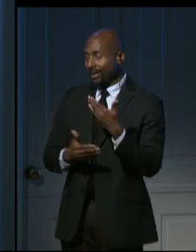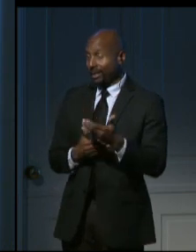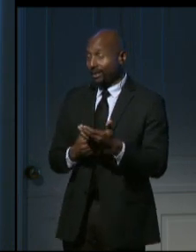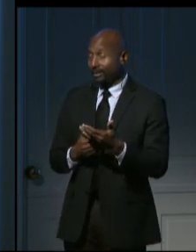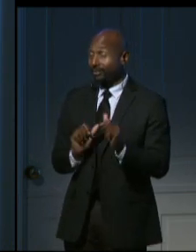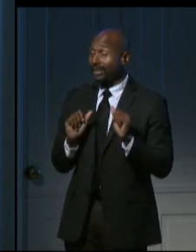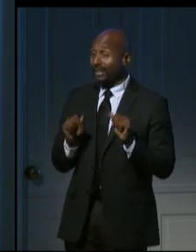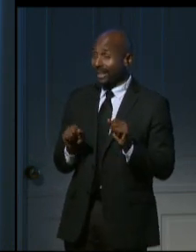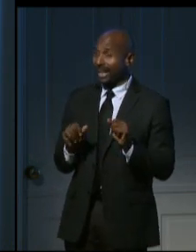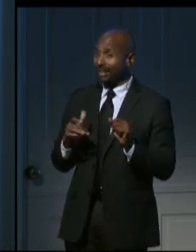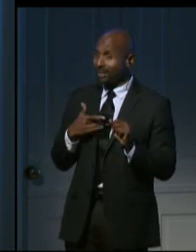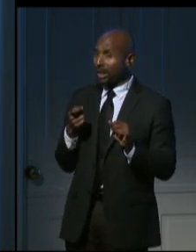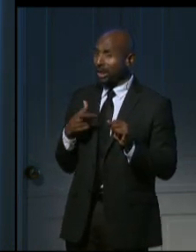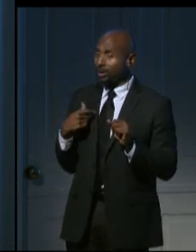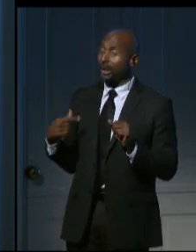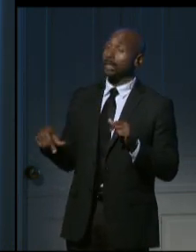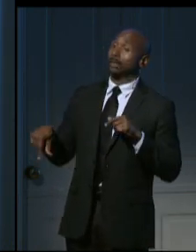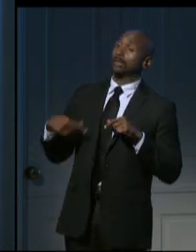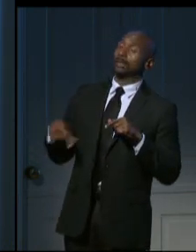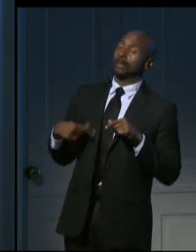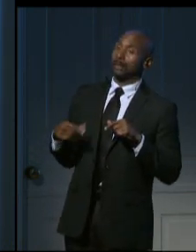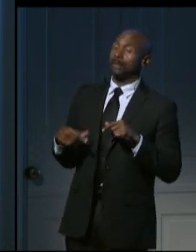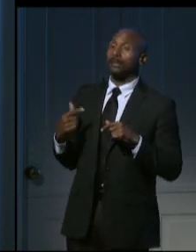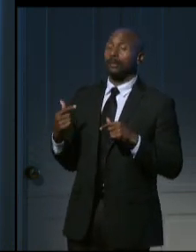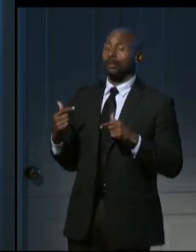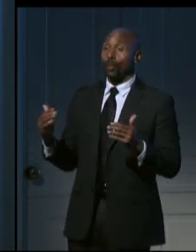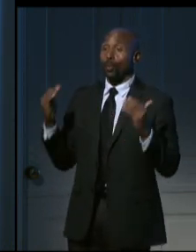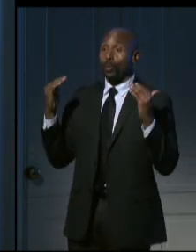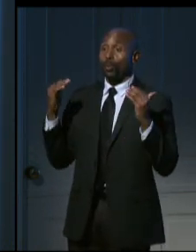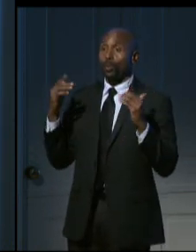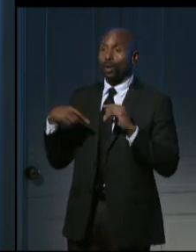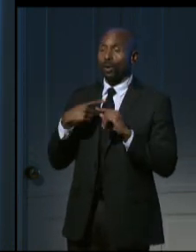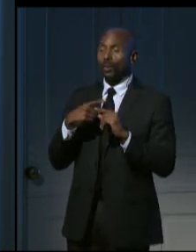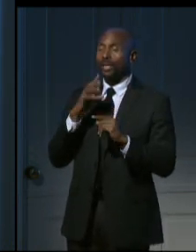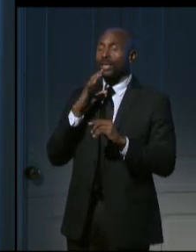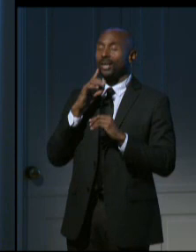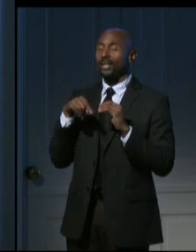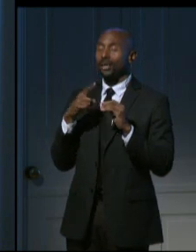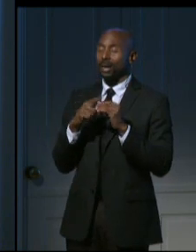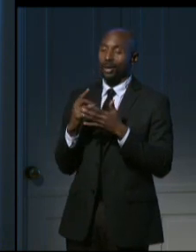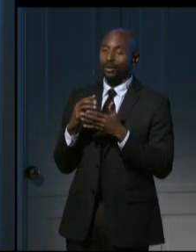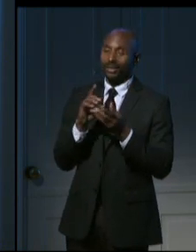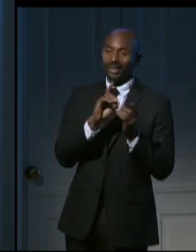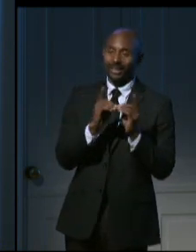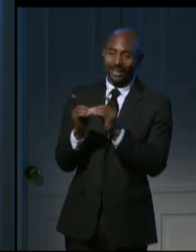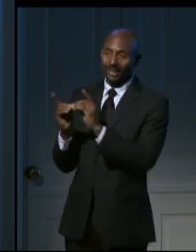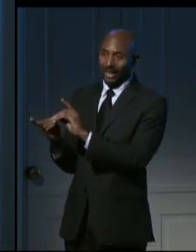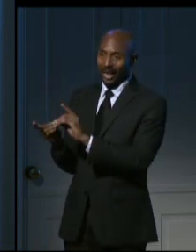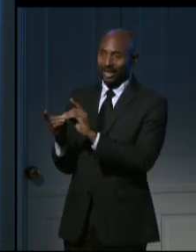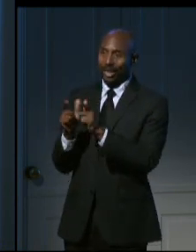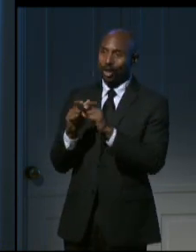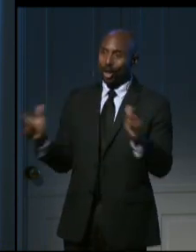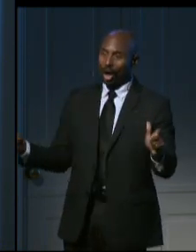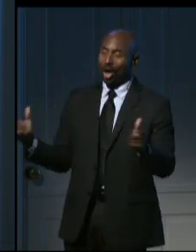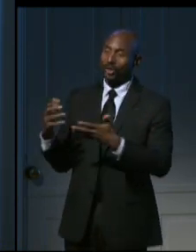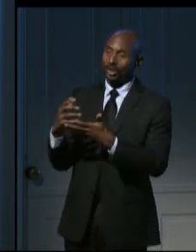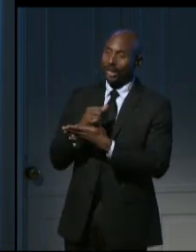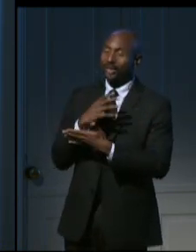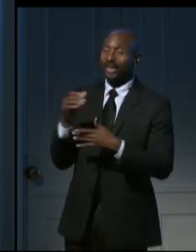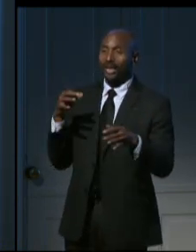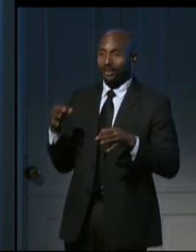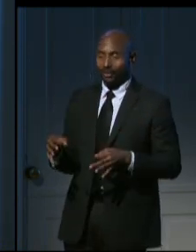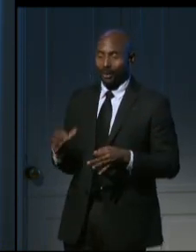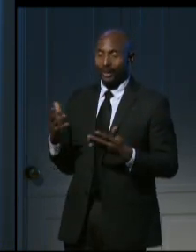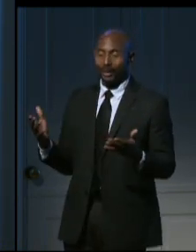about digitizing lots of collections and describing things. So I am very pleased to invite